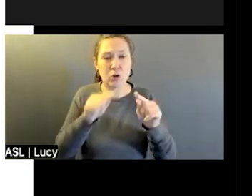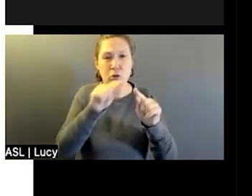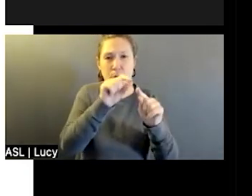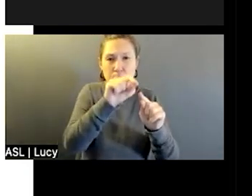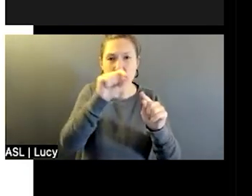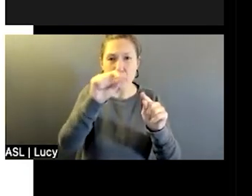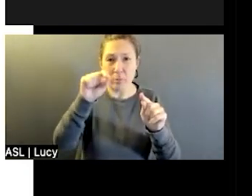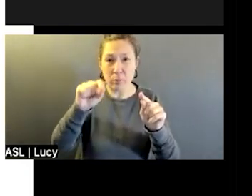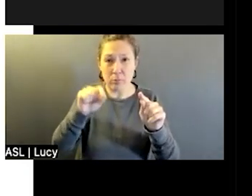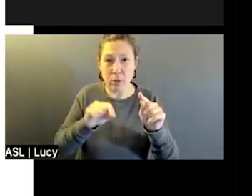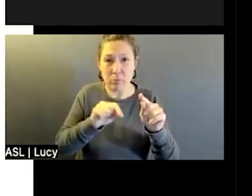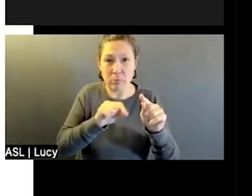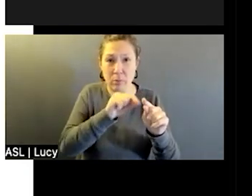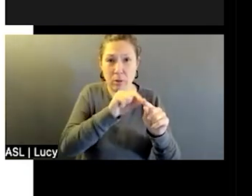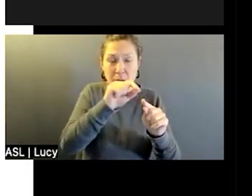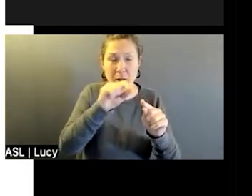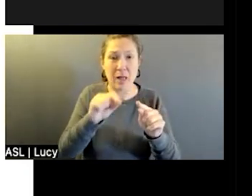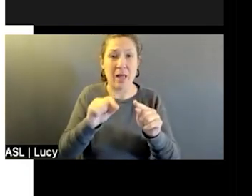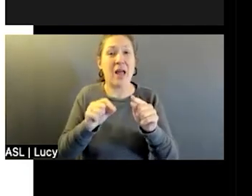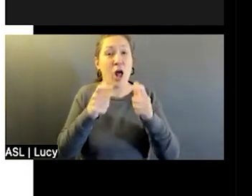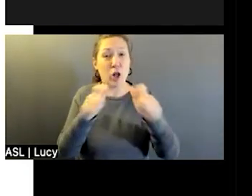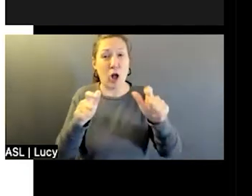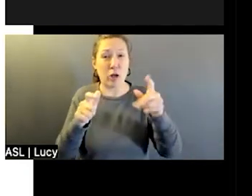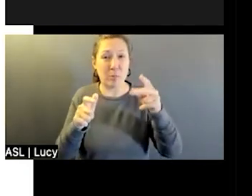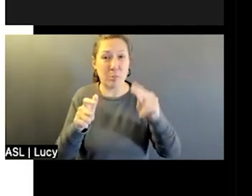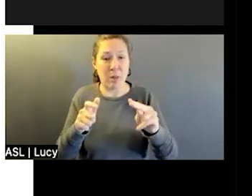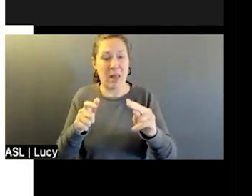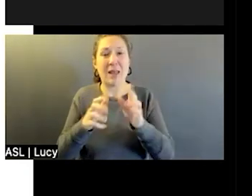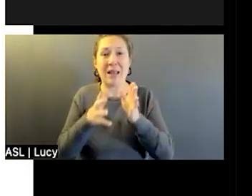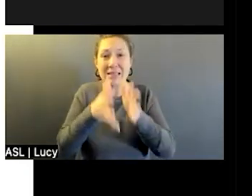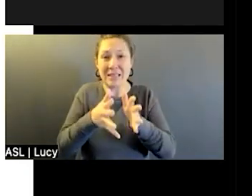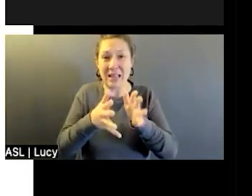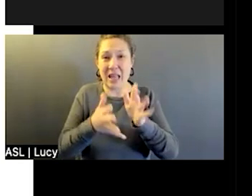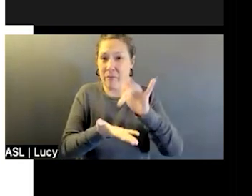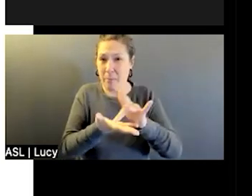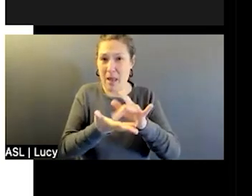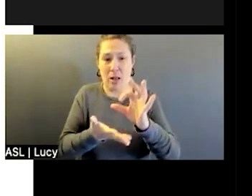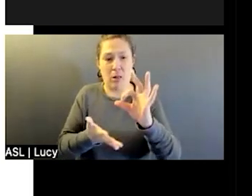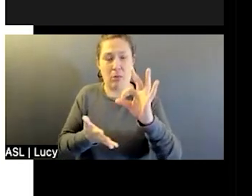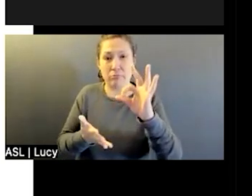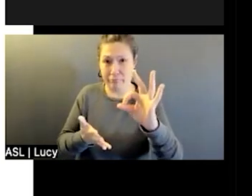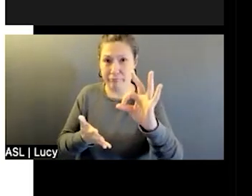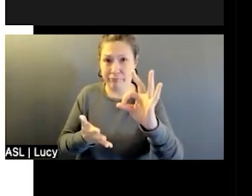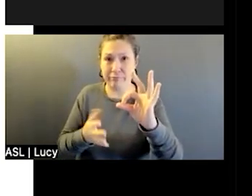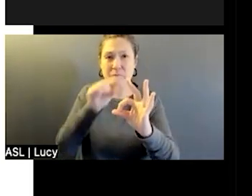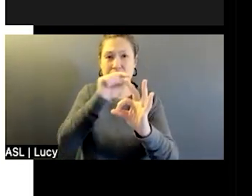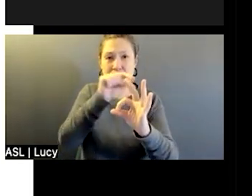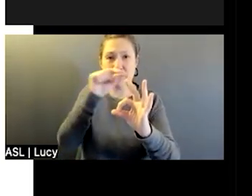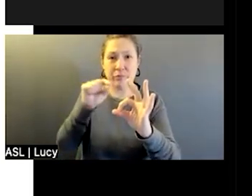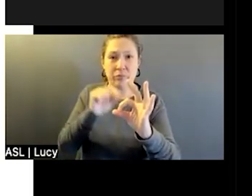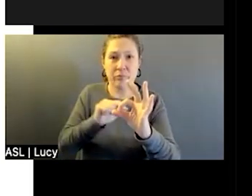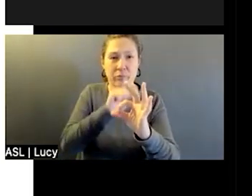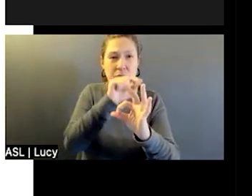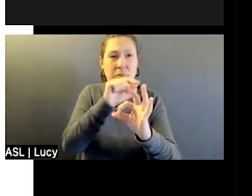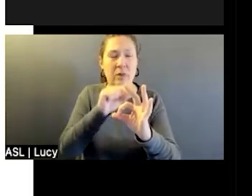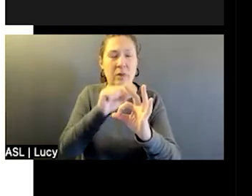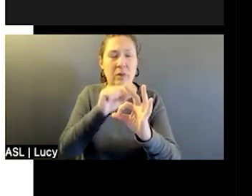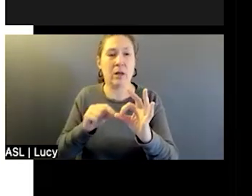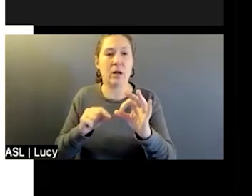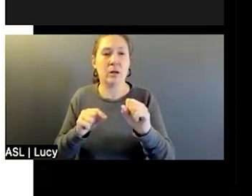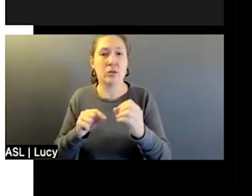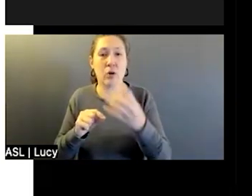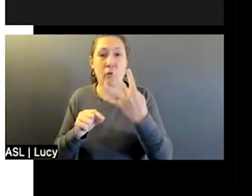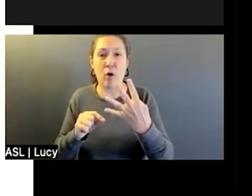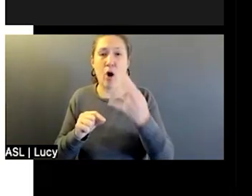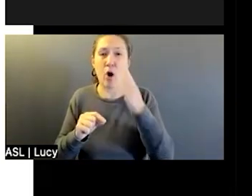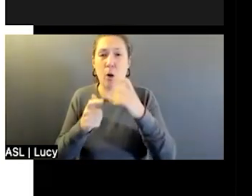leaving the large-headed pin in the middle hole. So he represented like 4 with a large-headed pin in